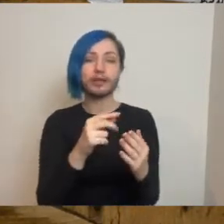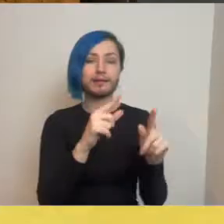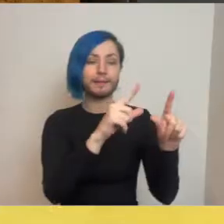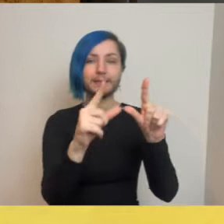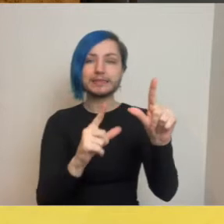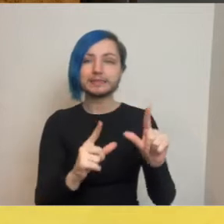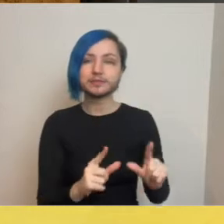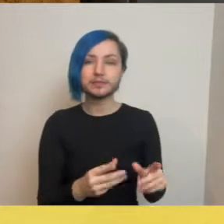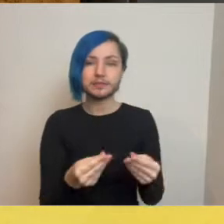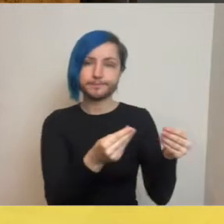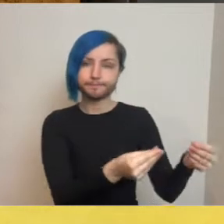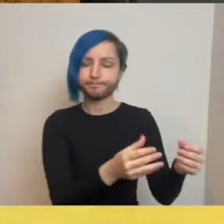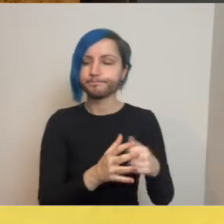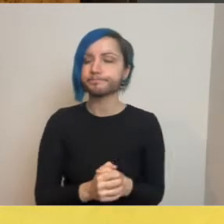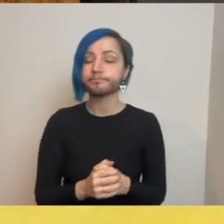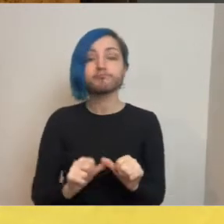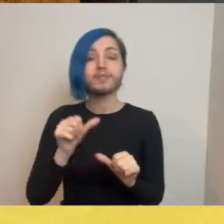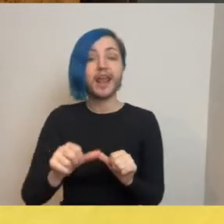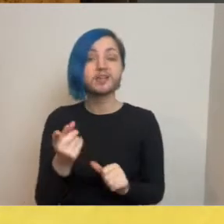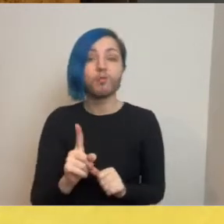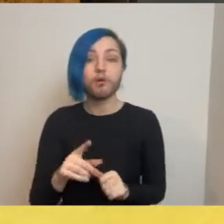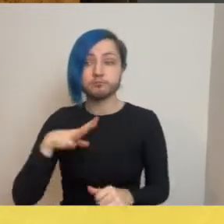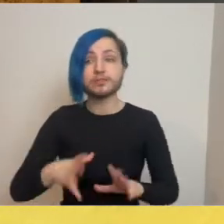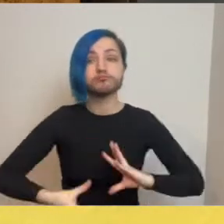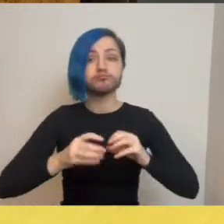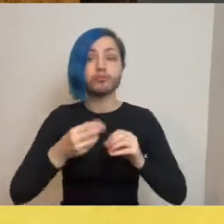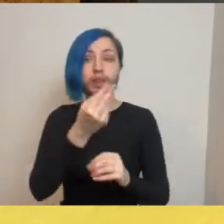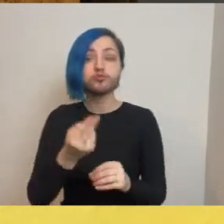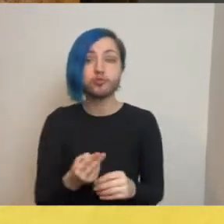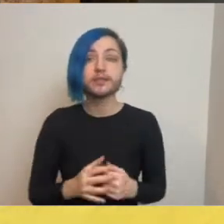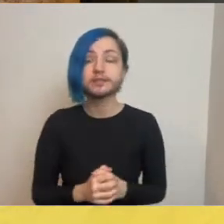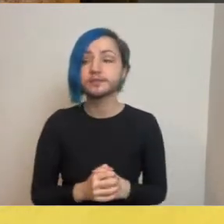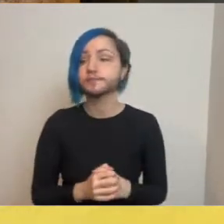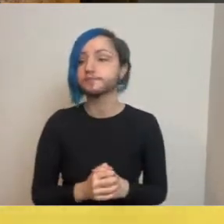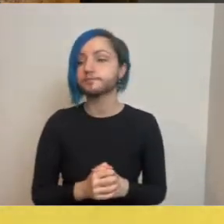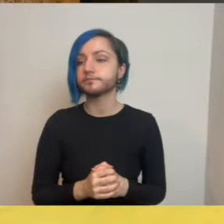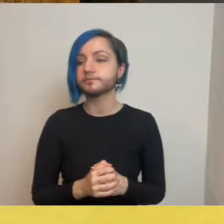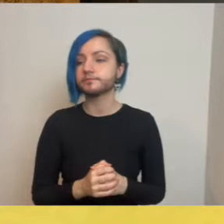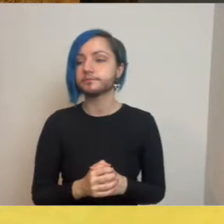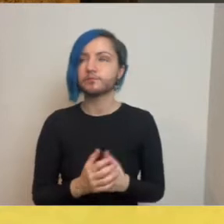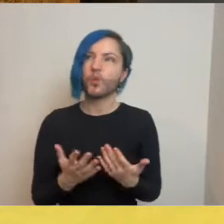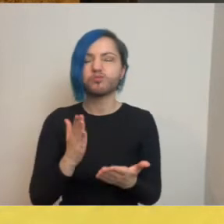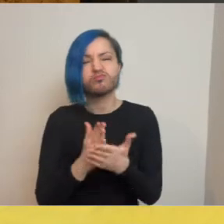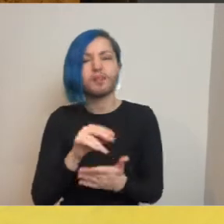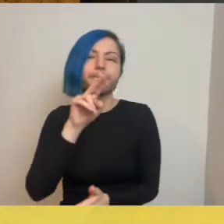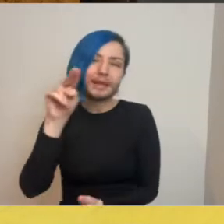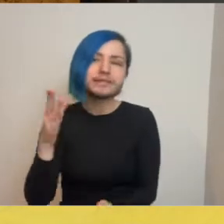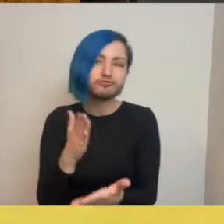pieces. Okay, so what's next? We need to do the drawing. Okay, so we're going to do, well, kind of painting